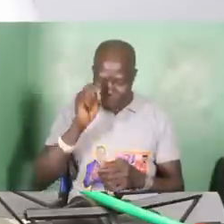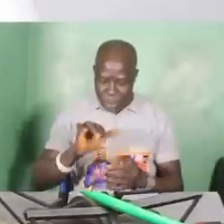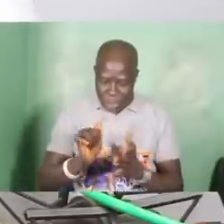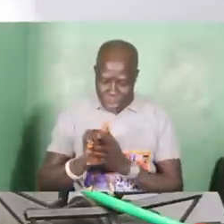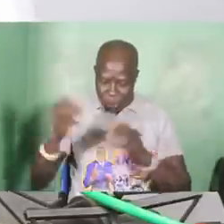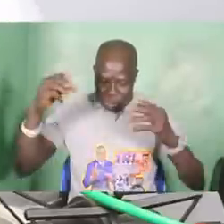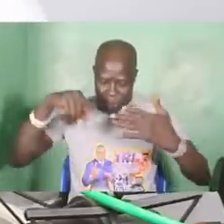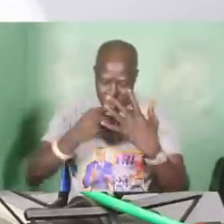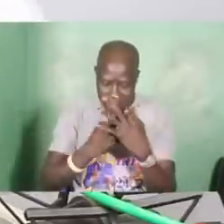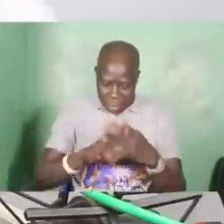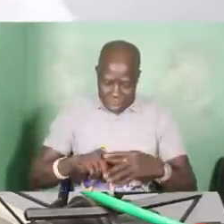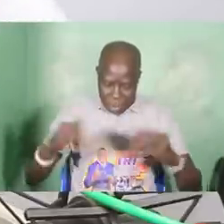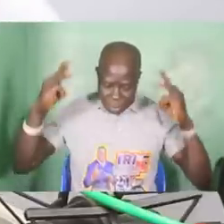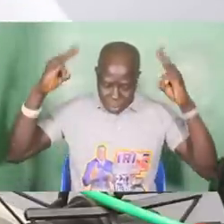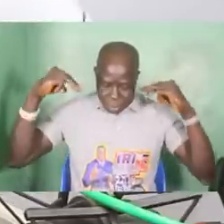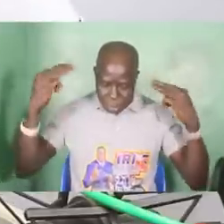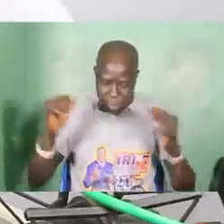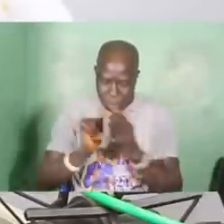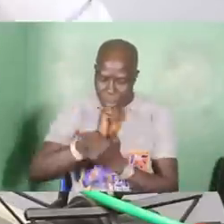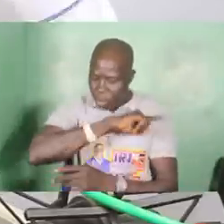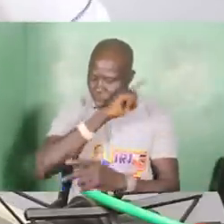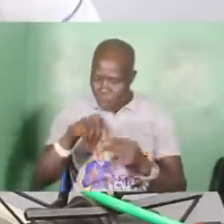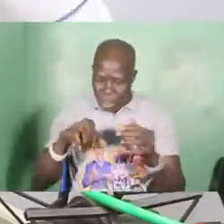olùgbàlà. Ojo